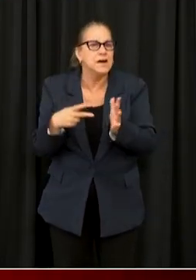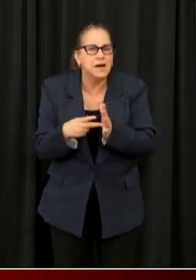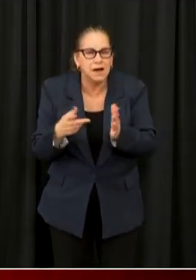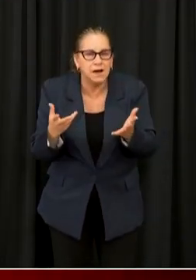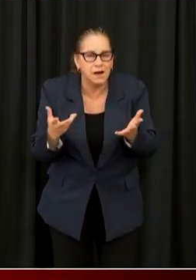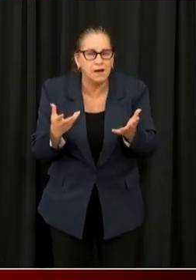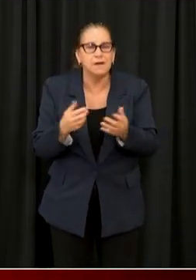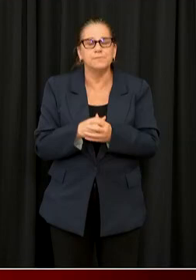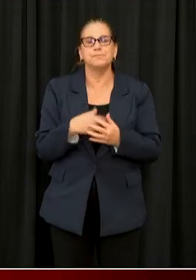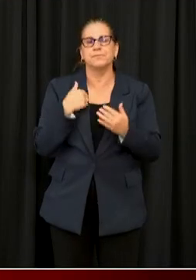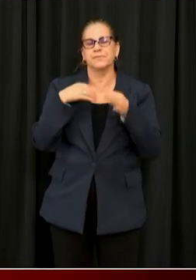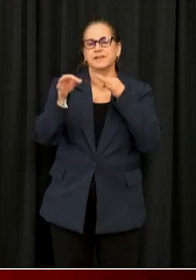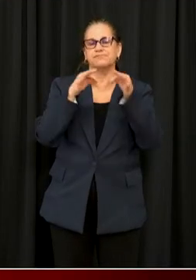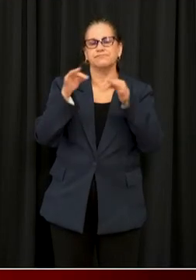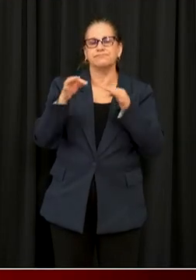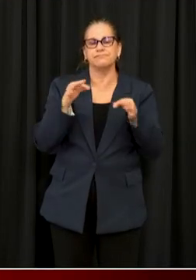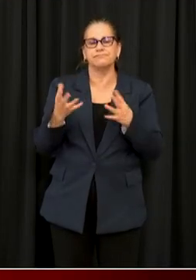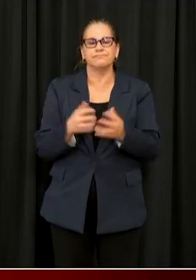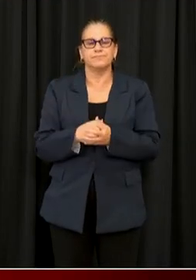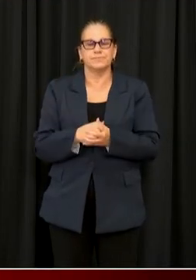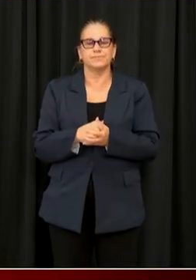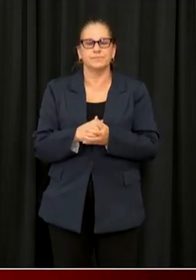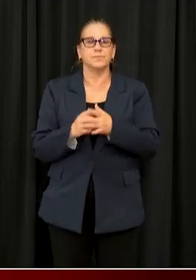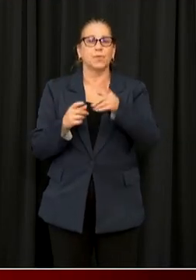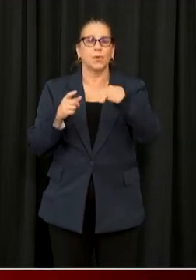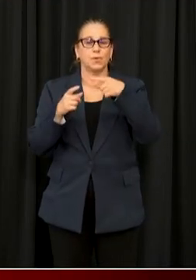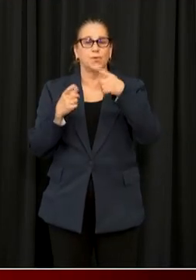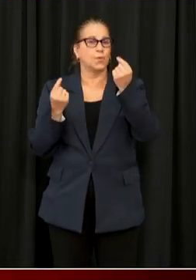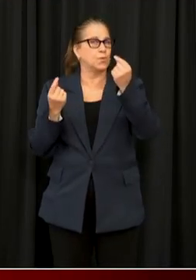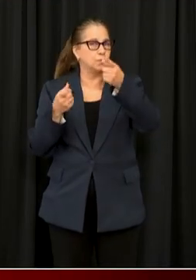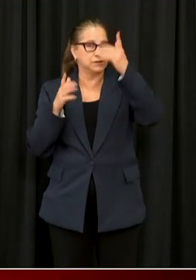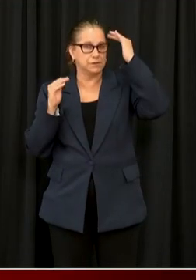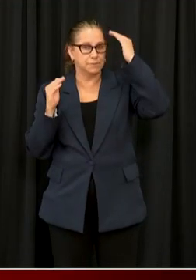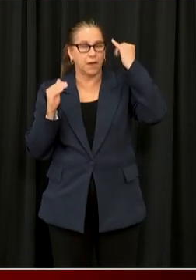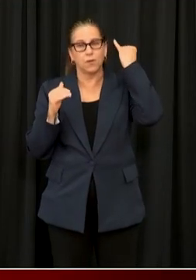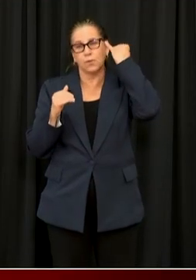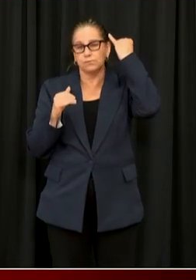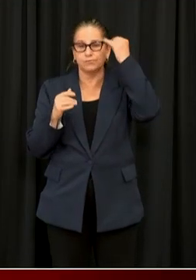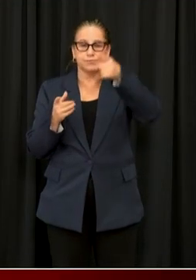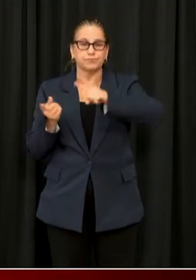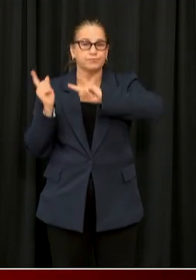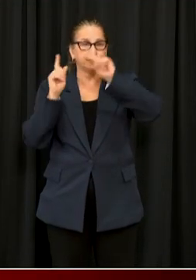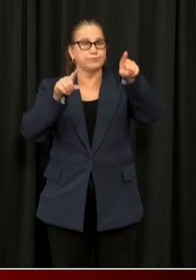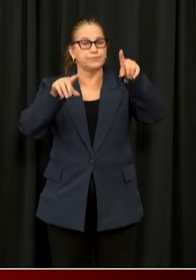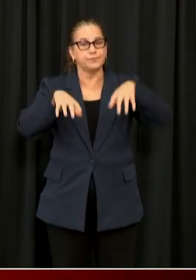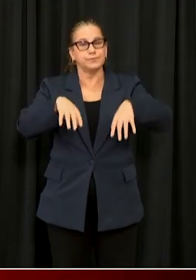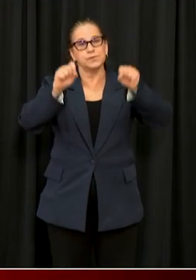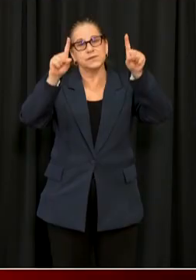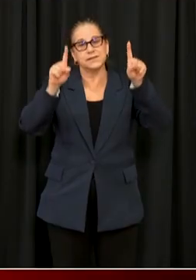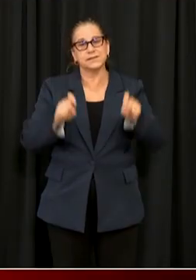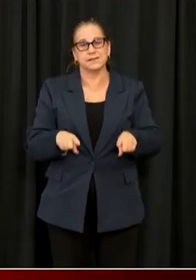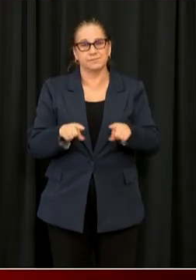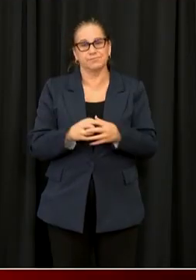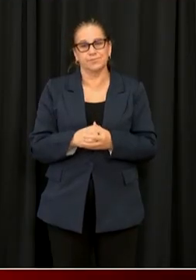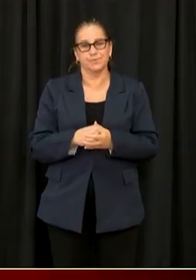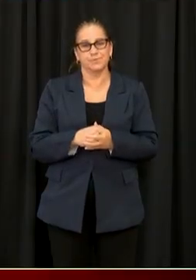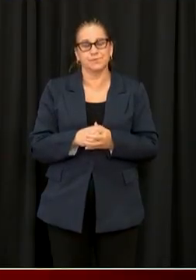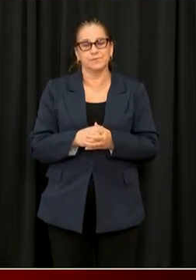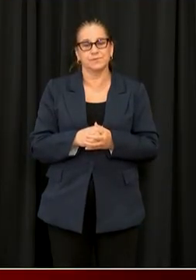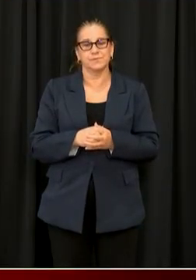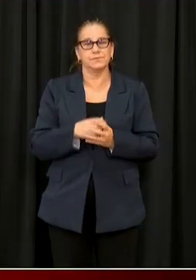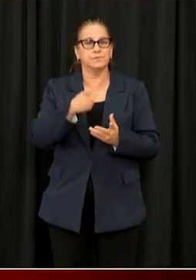going to get tested. So you all have been hearing us talk about our building up